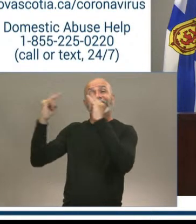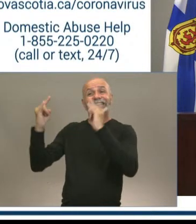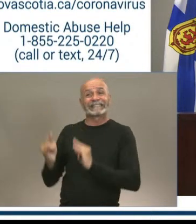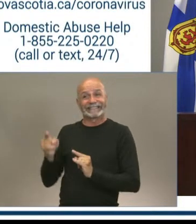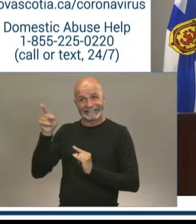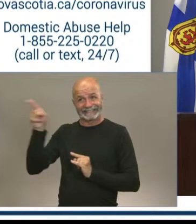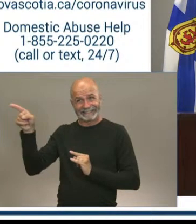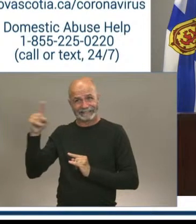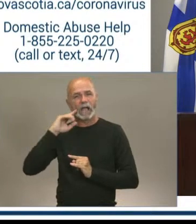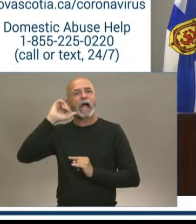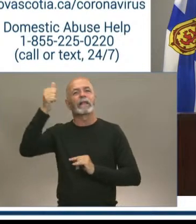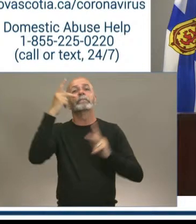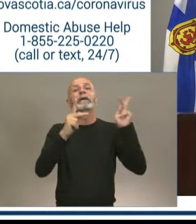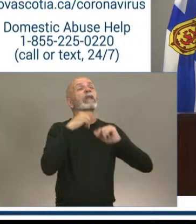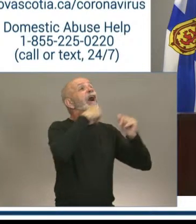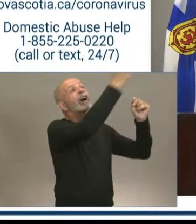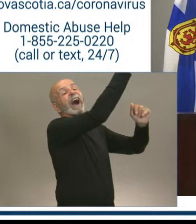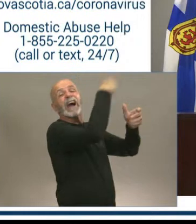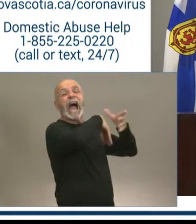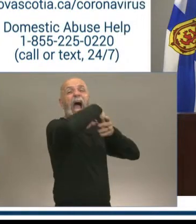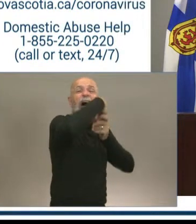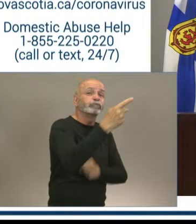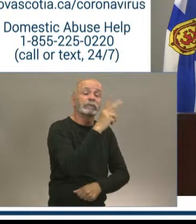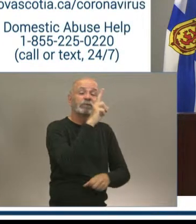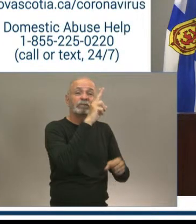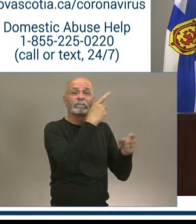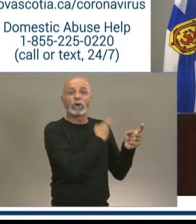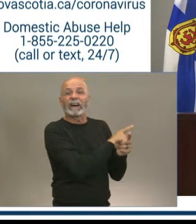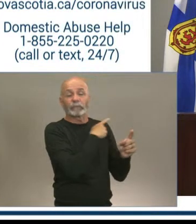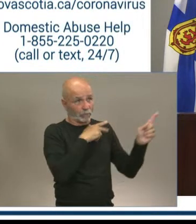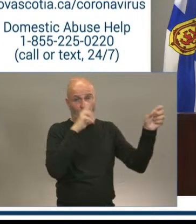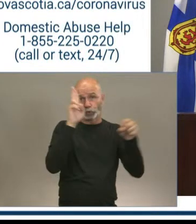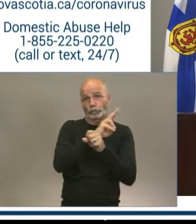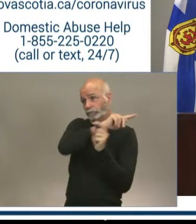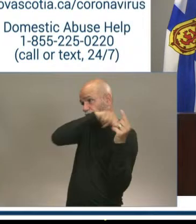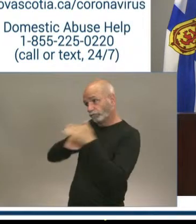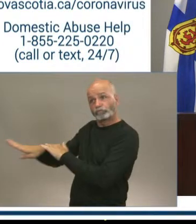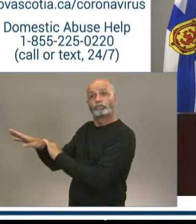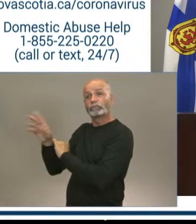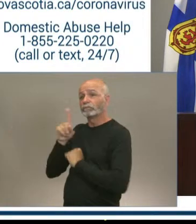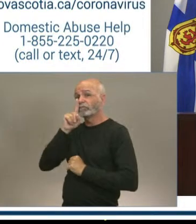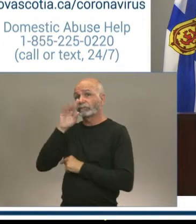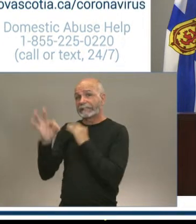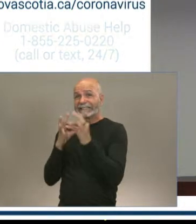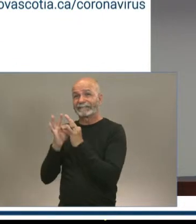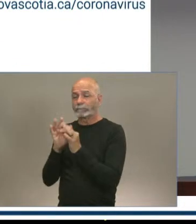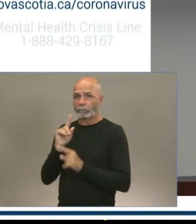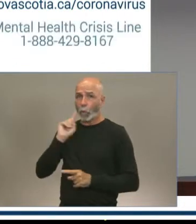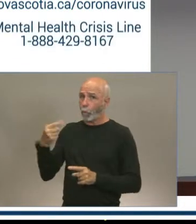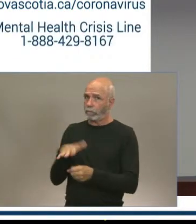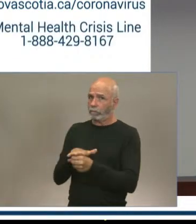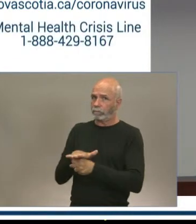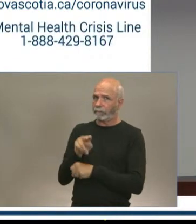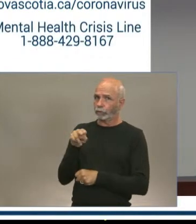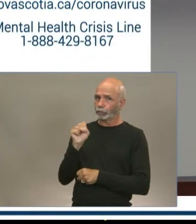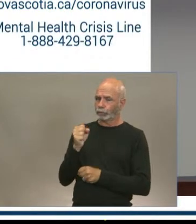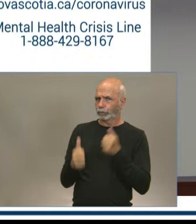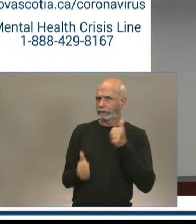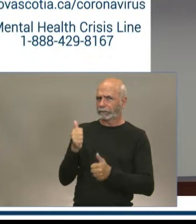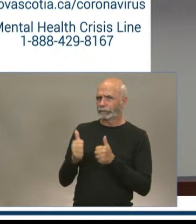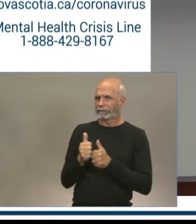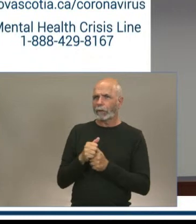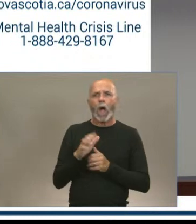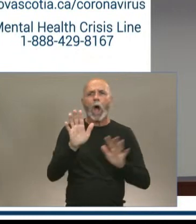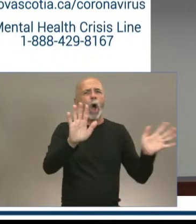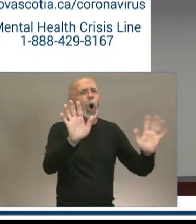other provinces be able to use these, or will they just be for Nova Scotians? No, we're working at that. We want to encourage people who are